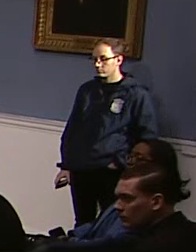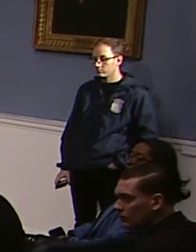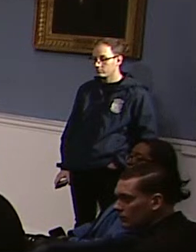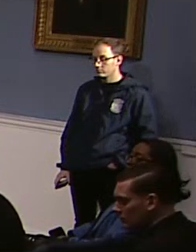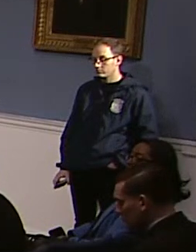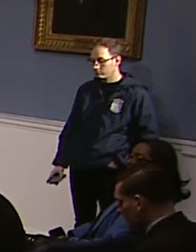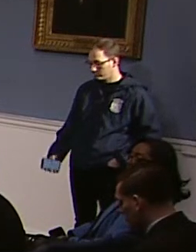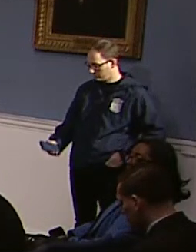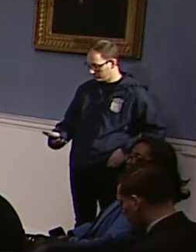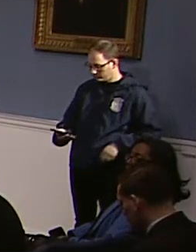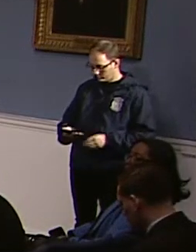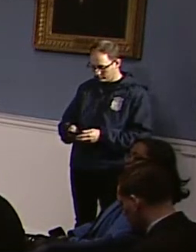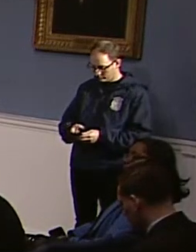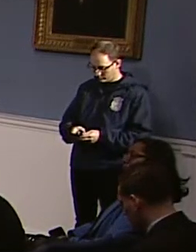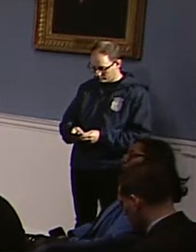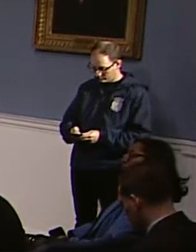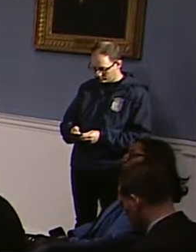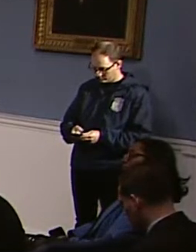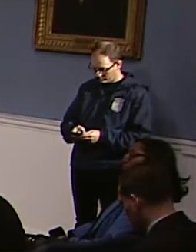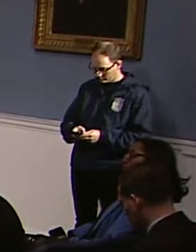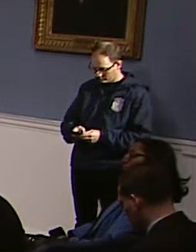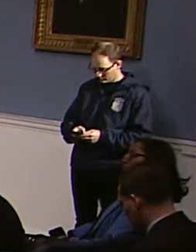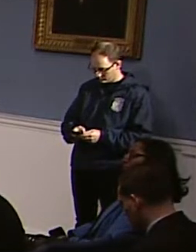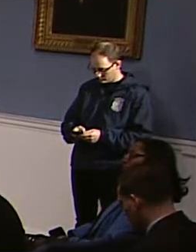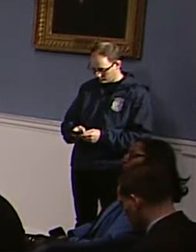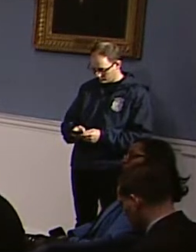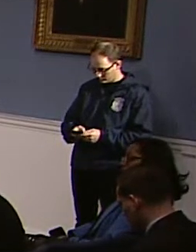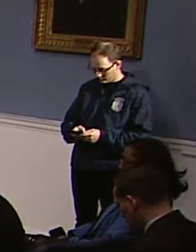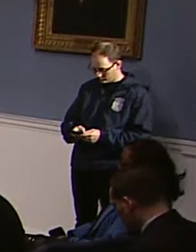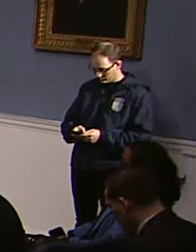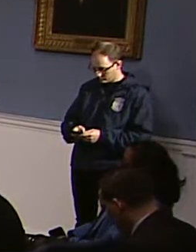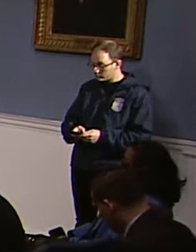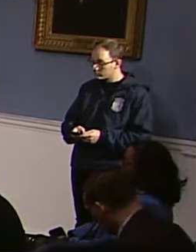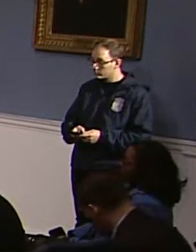to, take care of the situation?